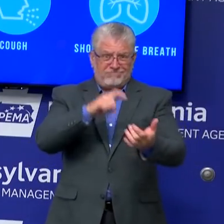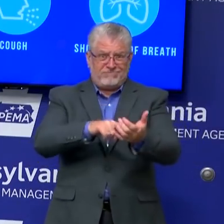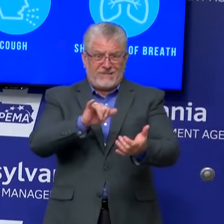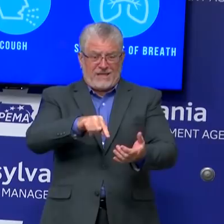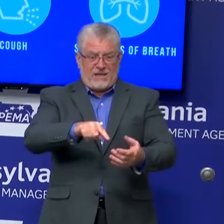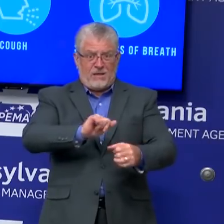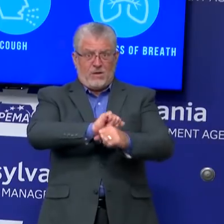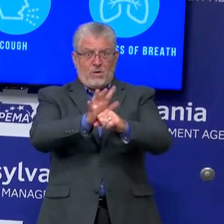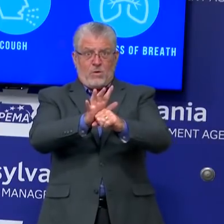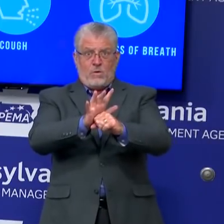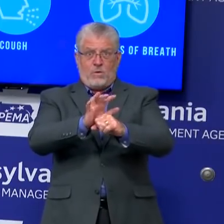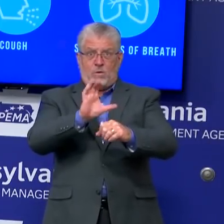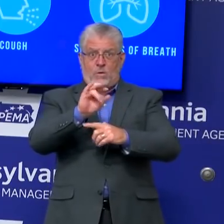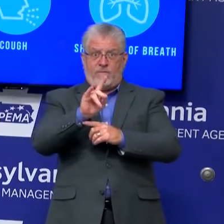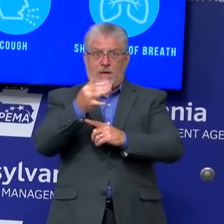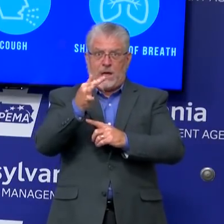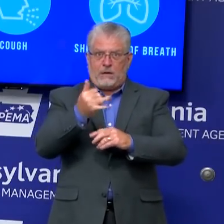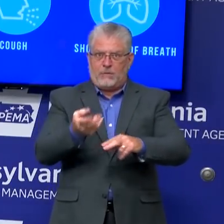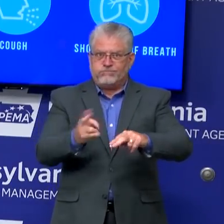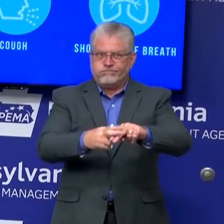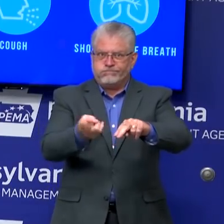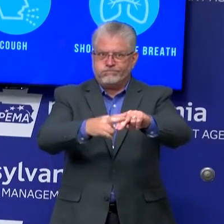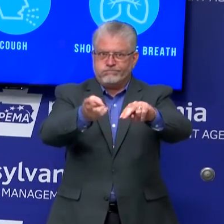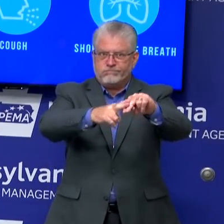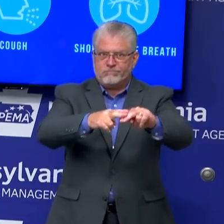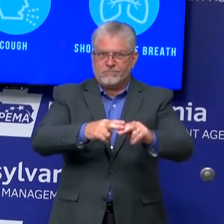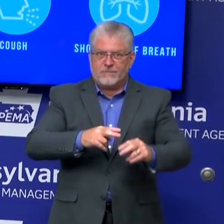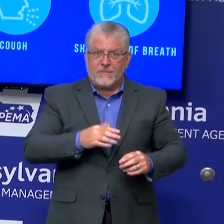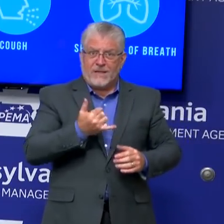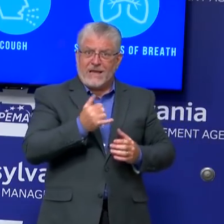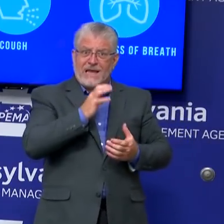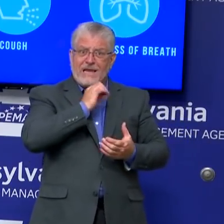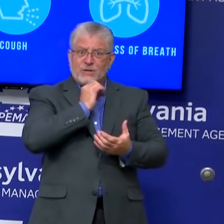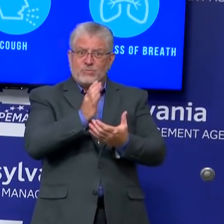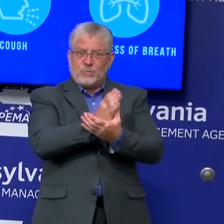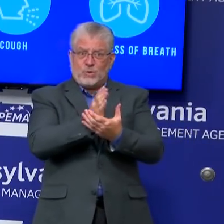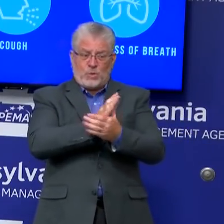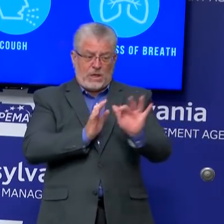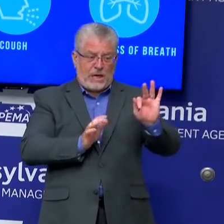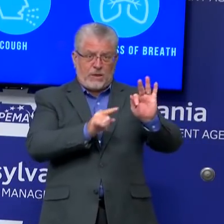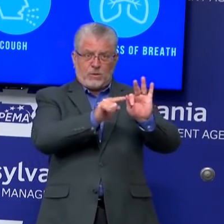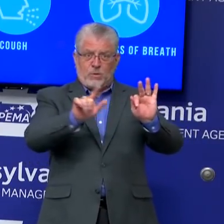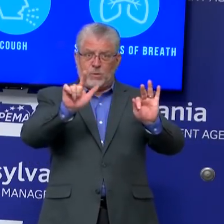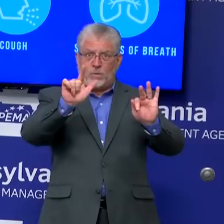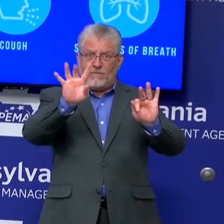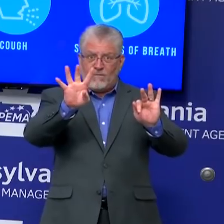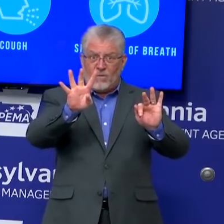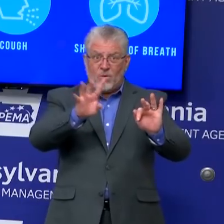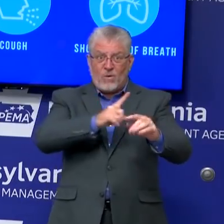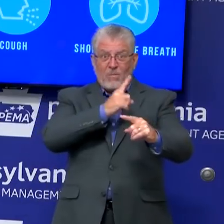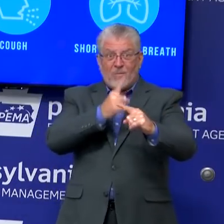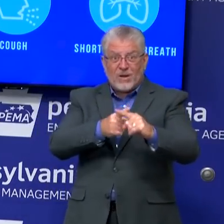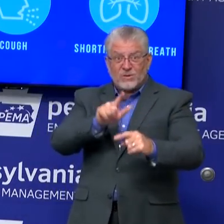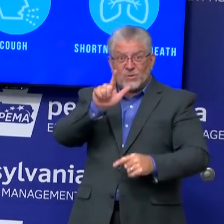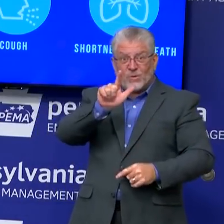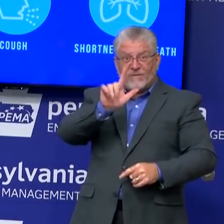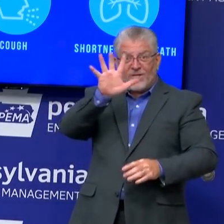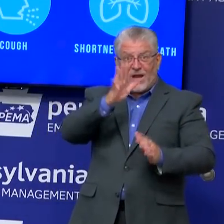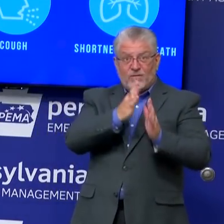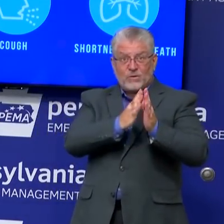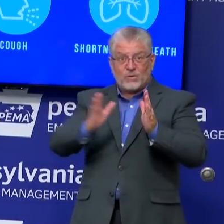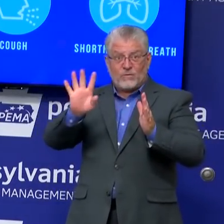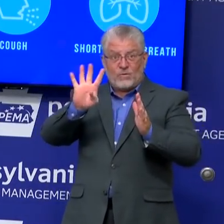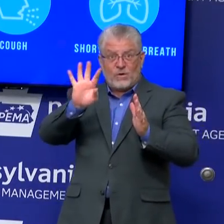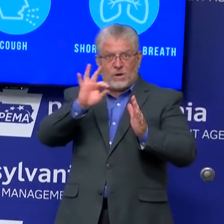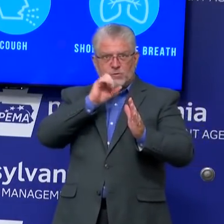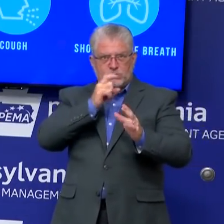to 24-year-olds throughout Pennsylvania and in 25 to 49-year-olds in Pennsylvania. The